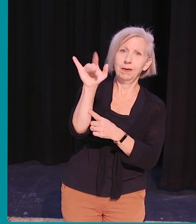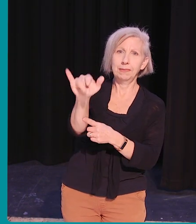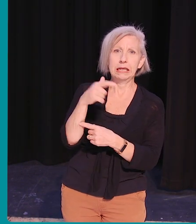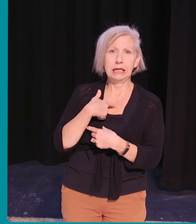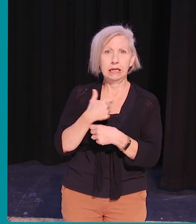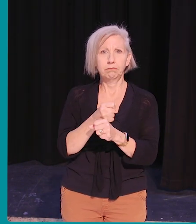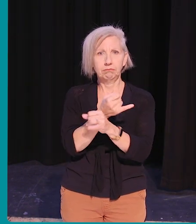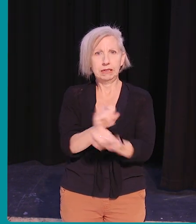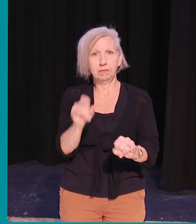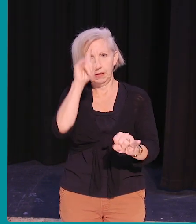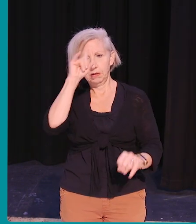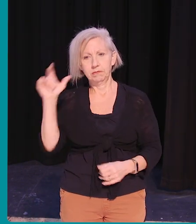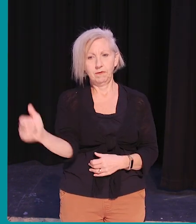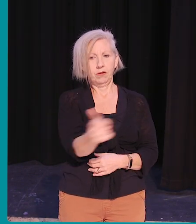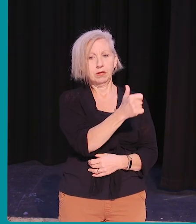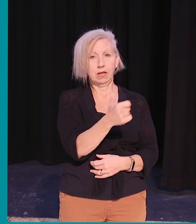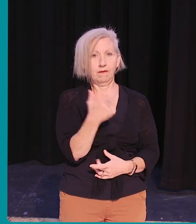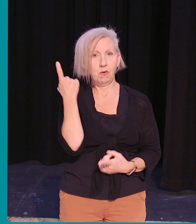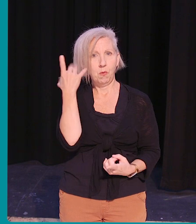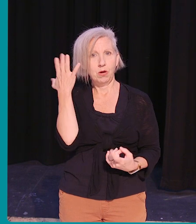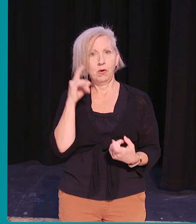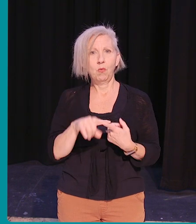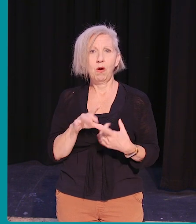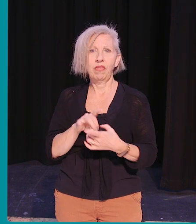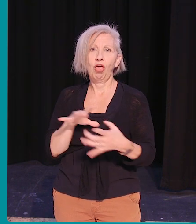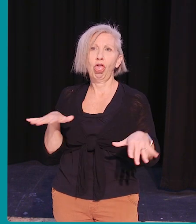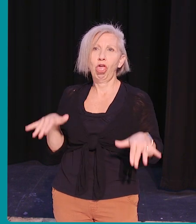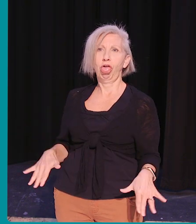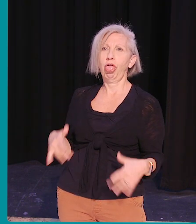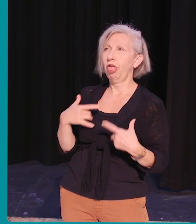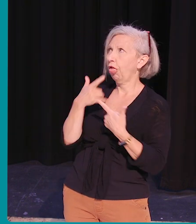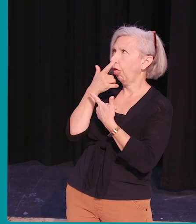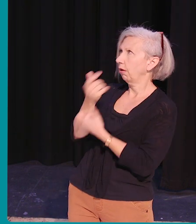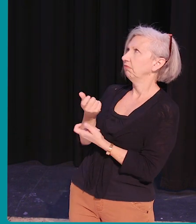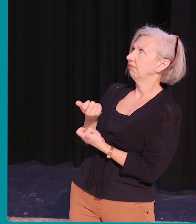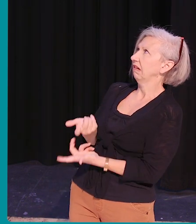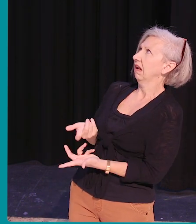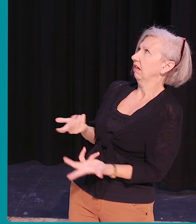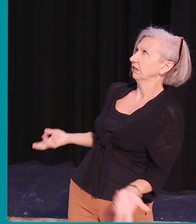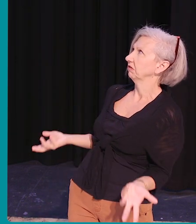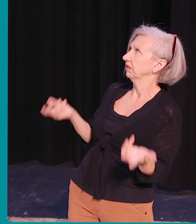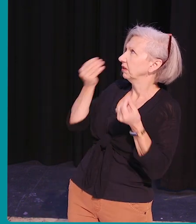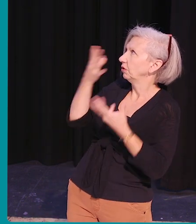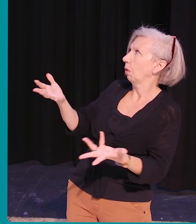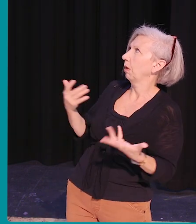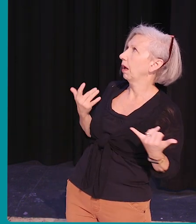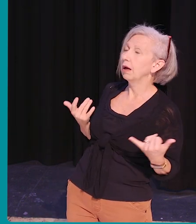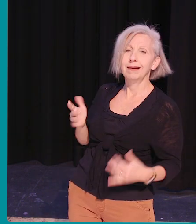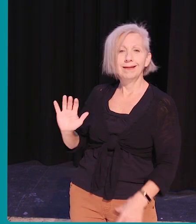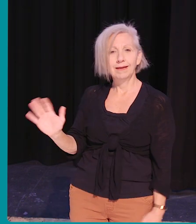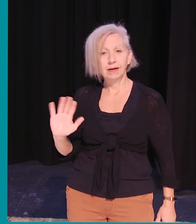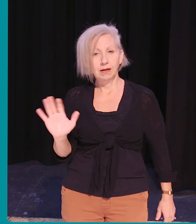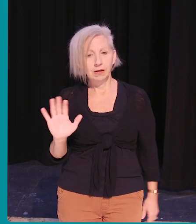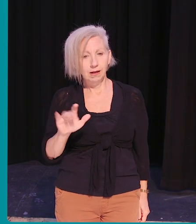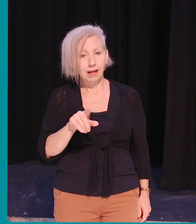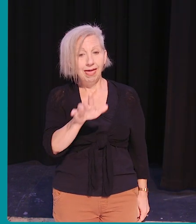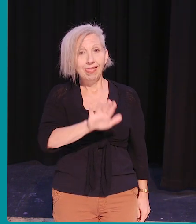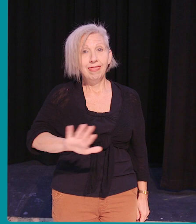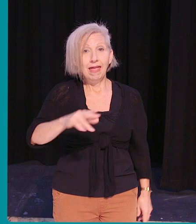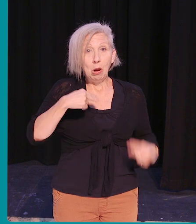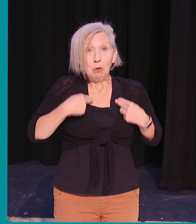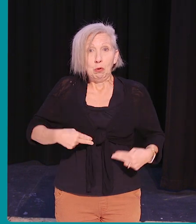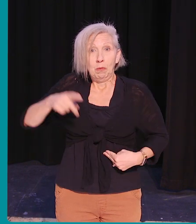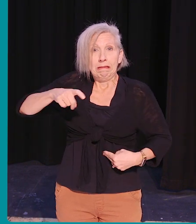wonder why they push back, why they're bored, why they're disengaged, why they're apathetic. It's because of the system in which they're embedded. We're violating their fundamental human